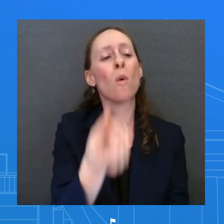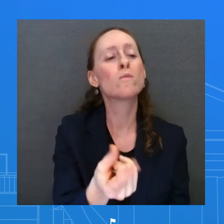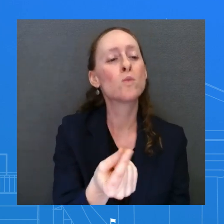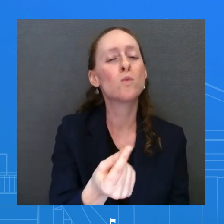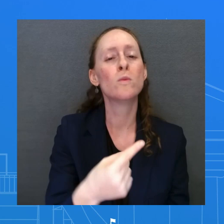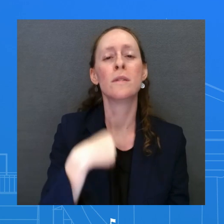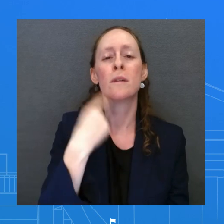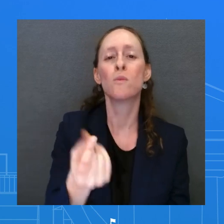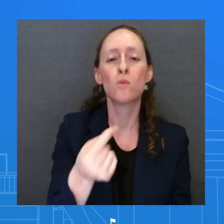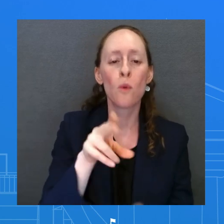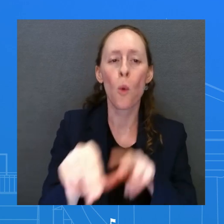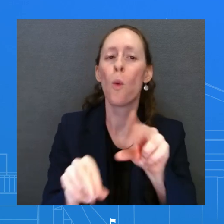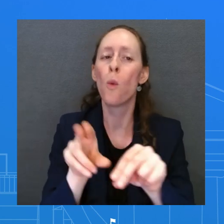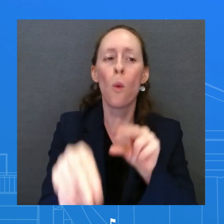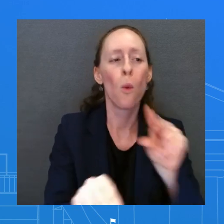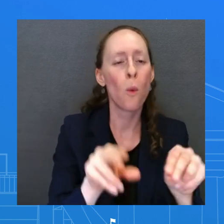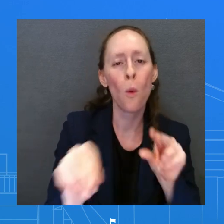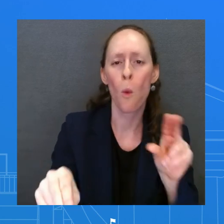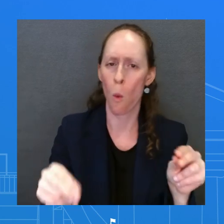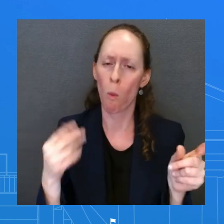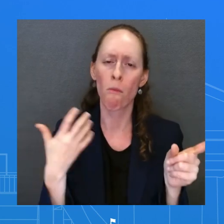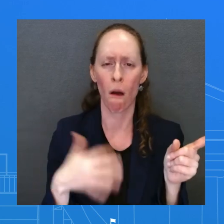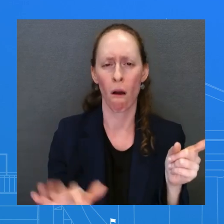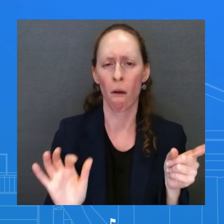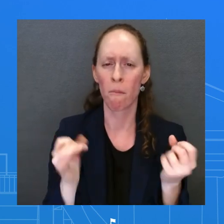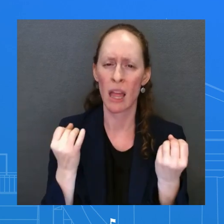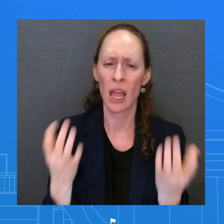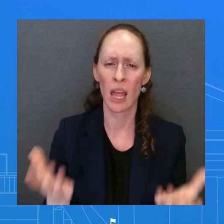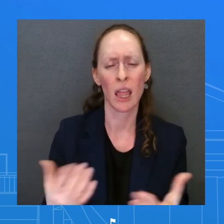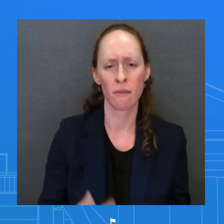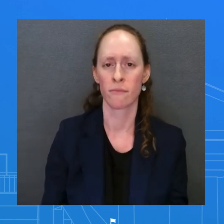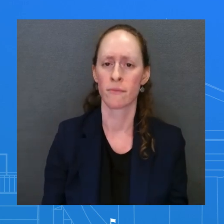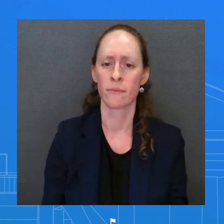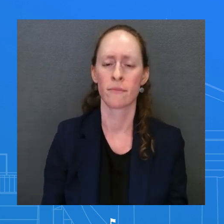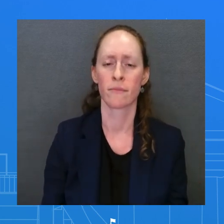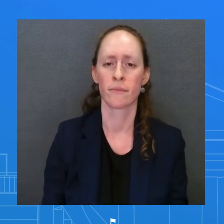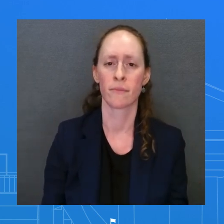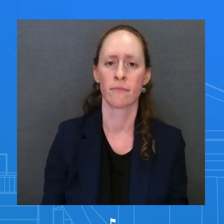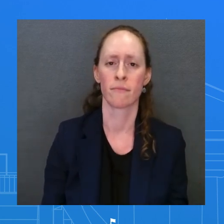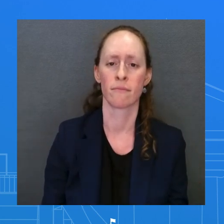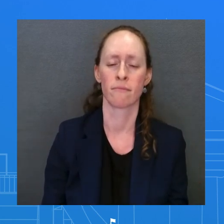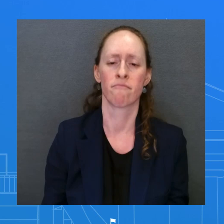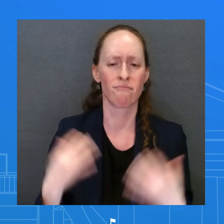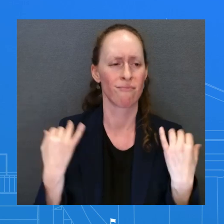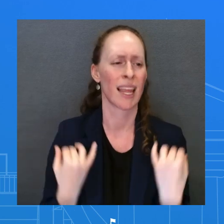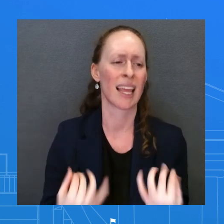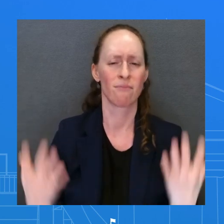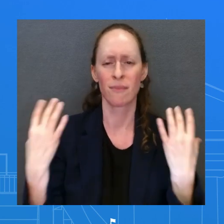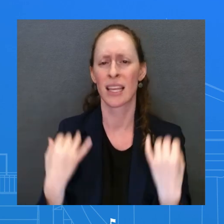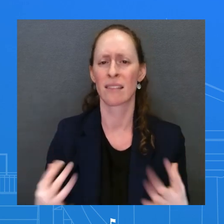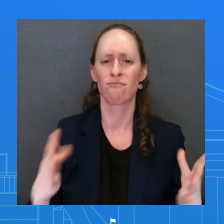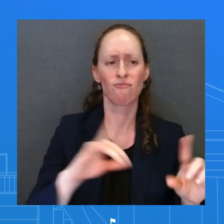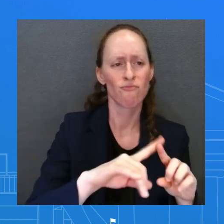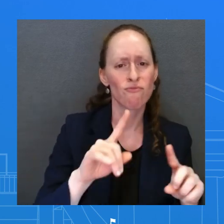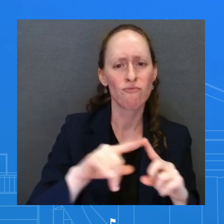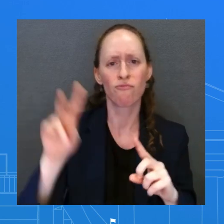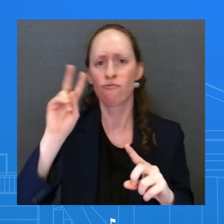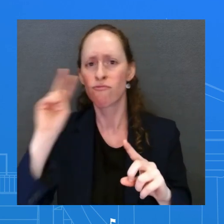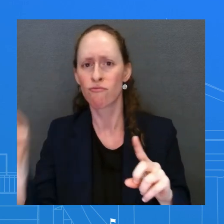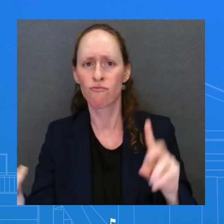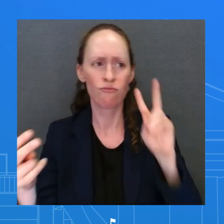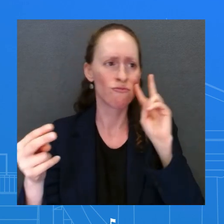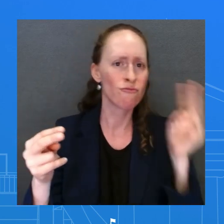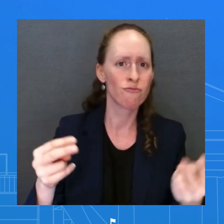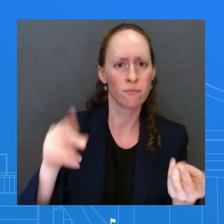Americans, of every ideology, right? If you think about that. And so what we're going to continue to do, what we are committed to